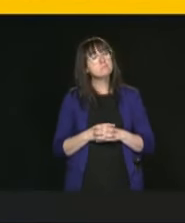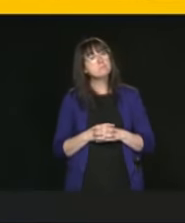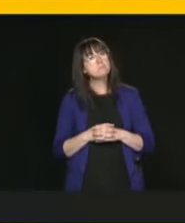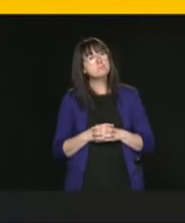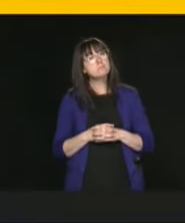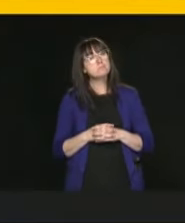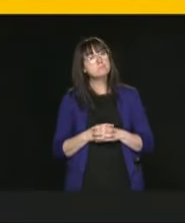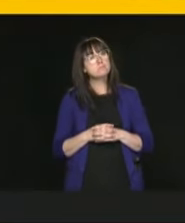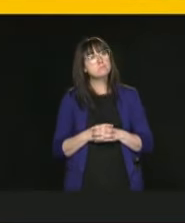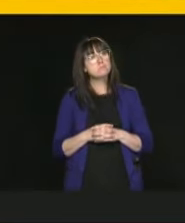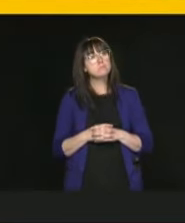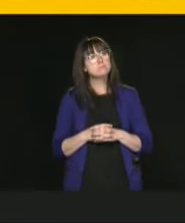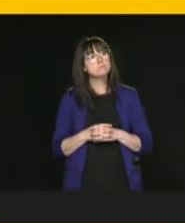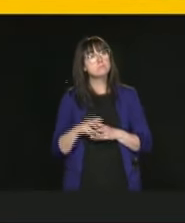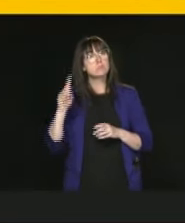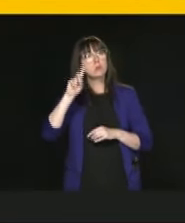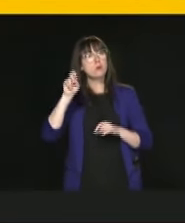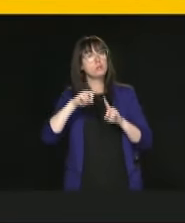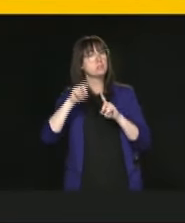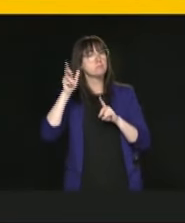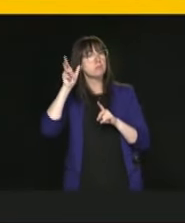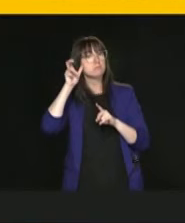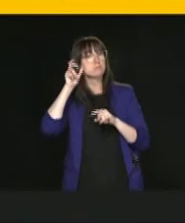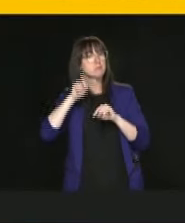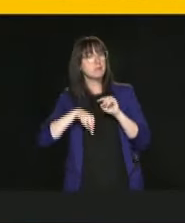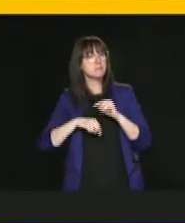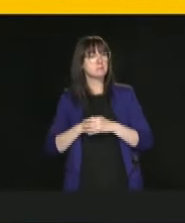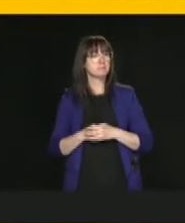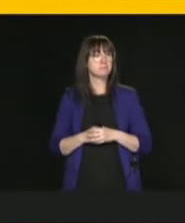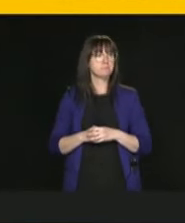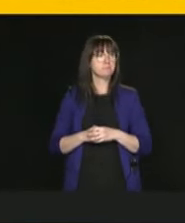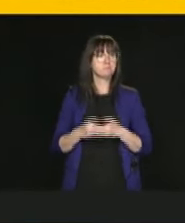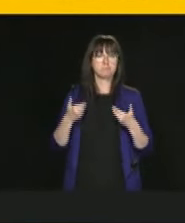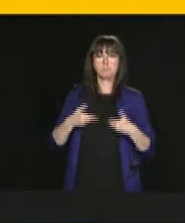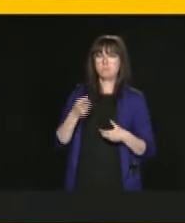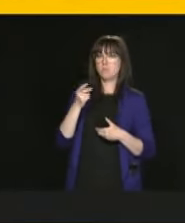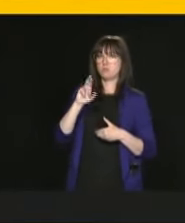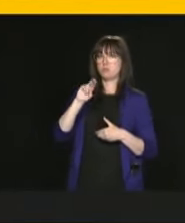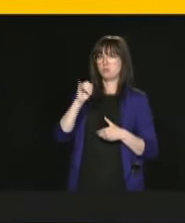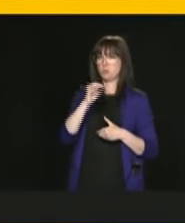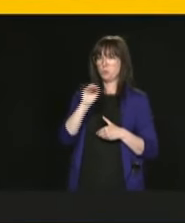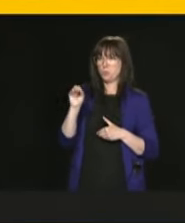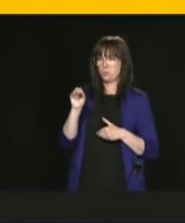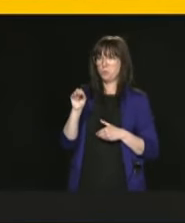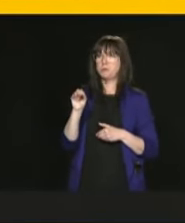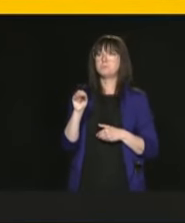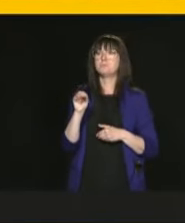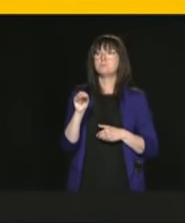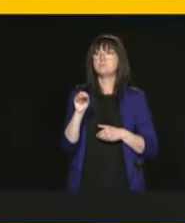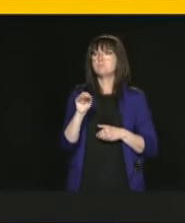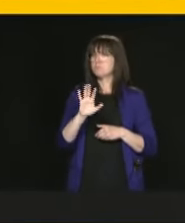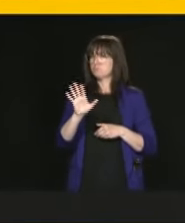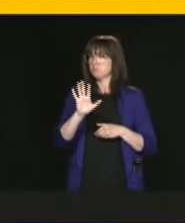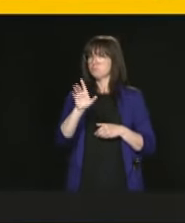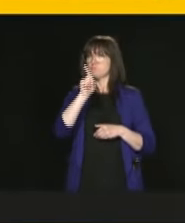No, on n'a pas dit ça. C'est Dr. New, je pense que. This is Dr. New. No, we didn't say that. I think that